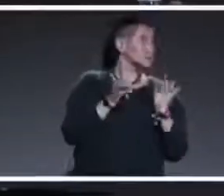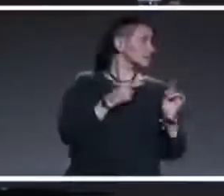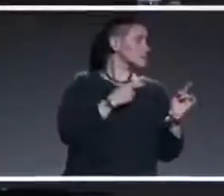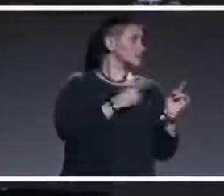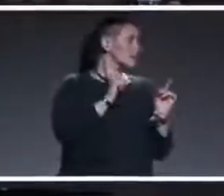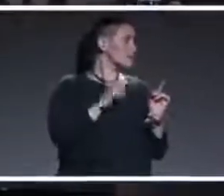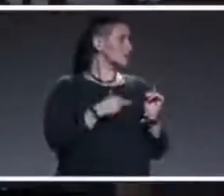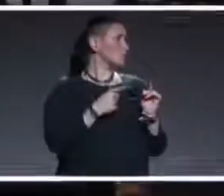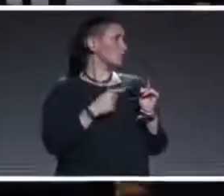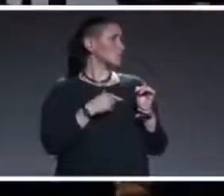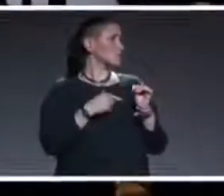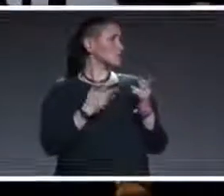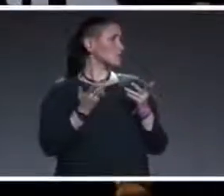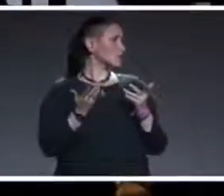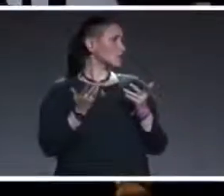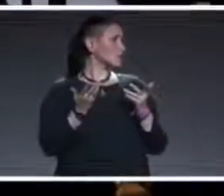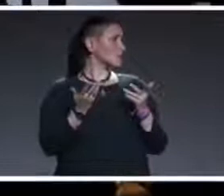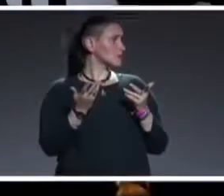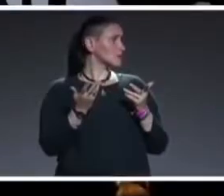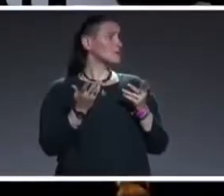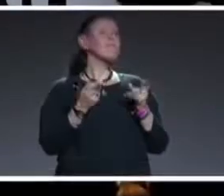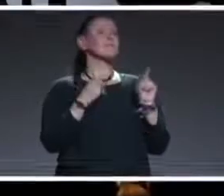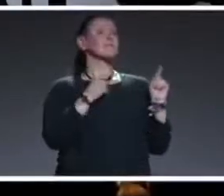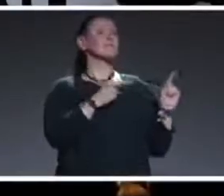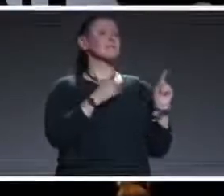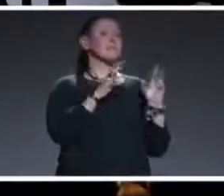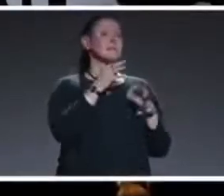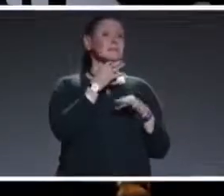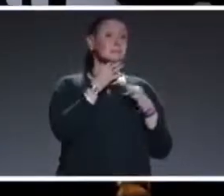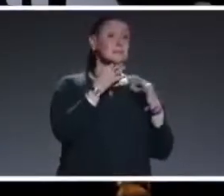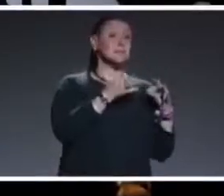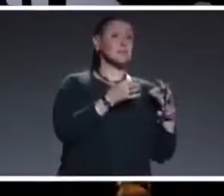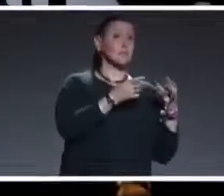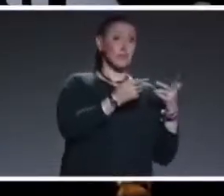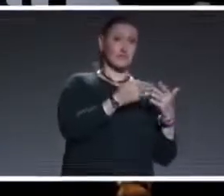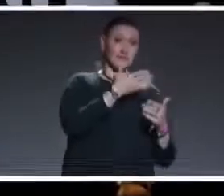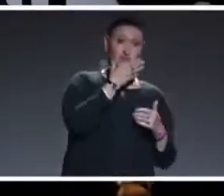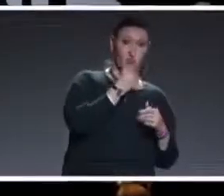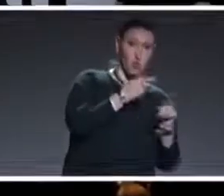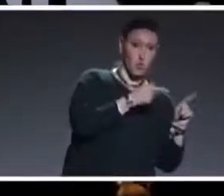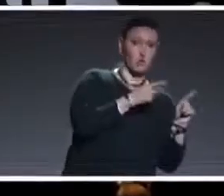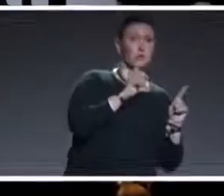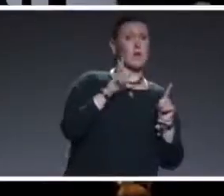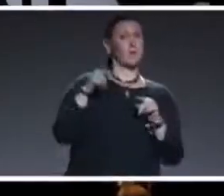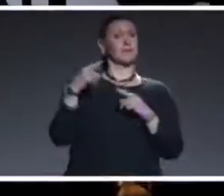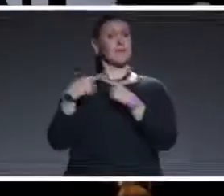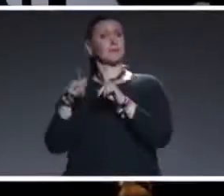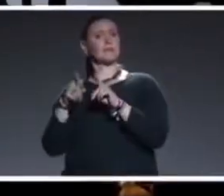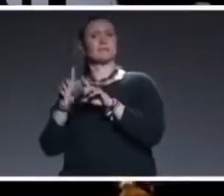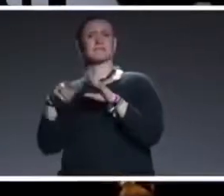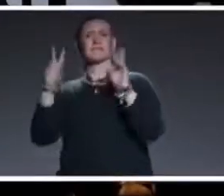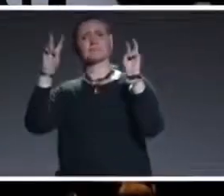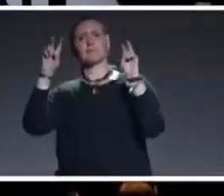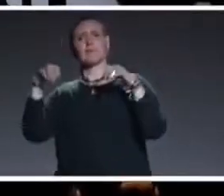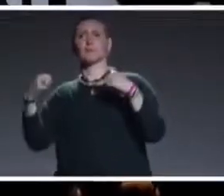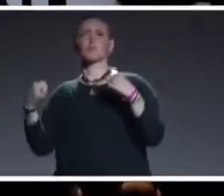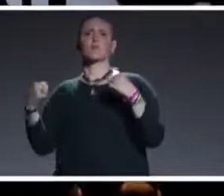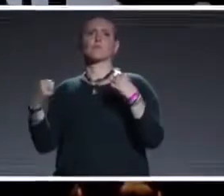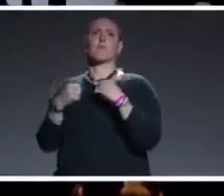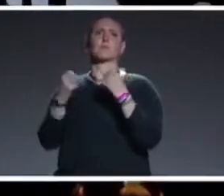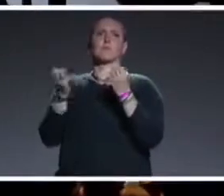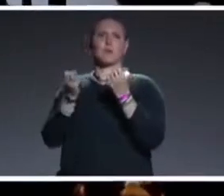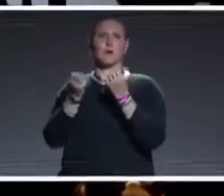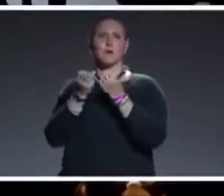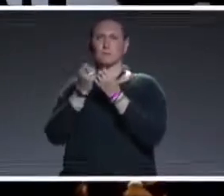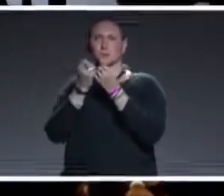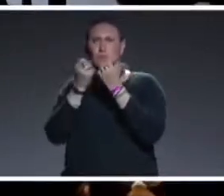beautiful. Mm-hmm. And there's something that is just miraculous and accidental and